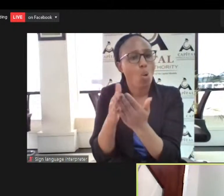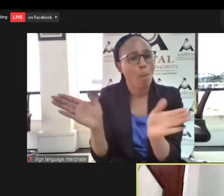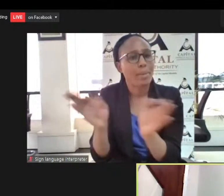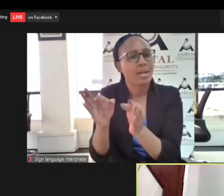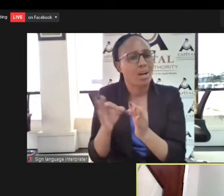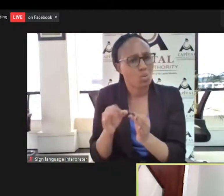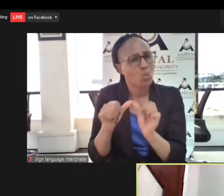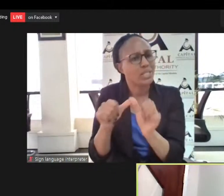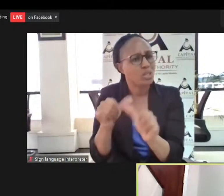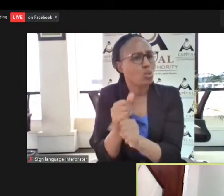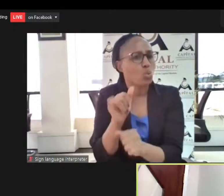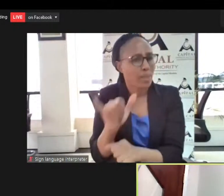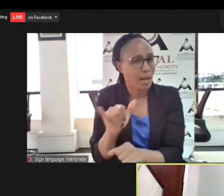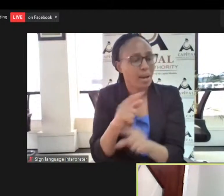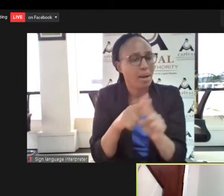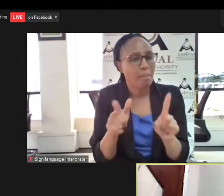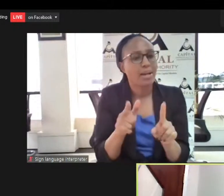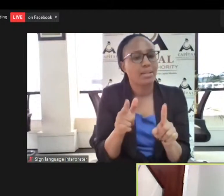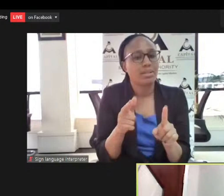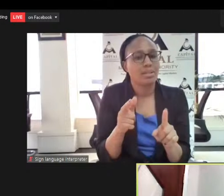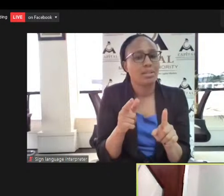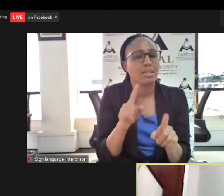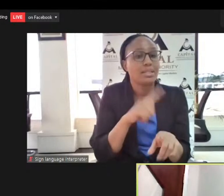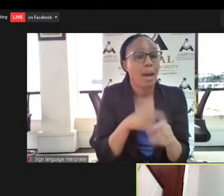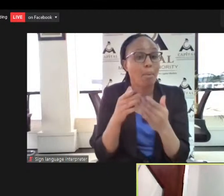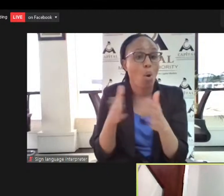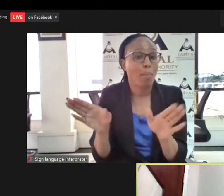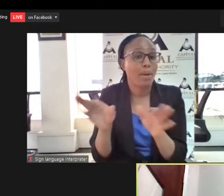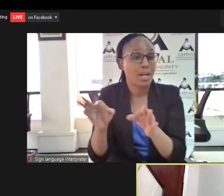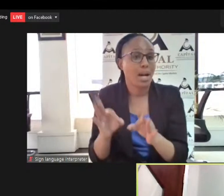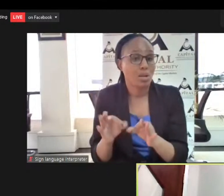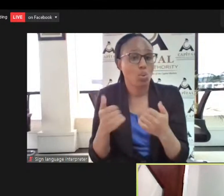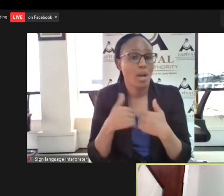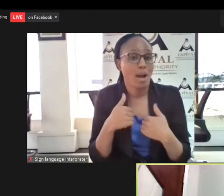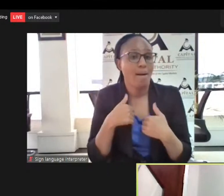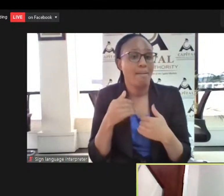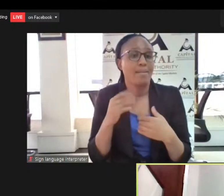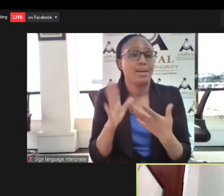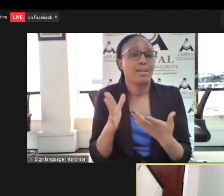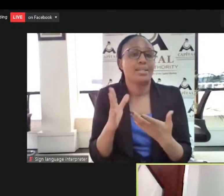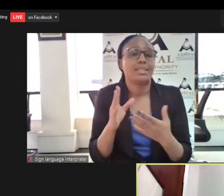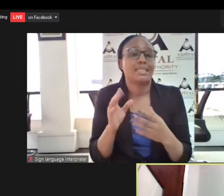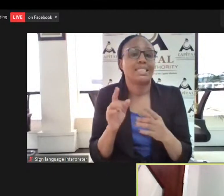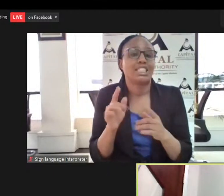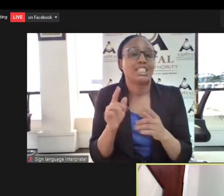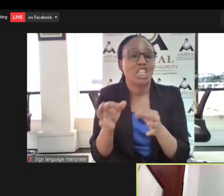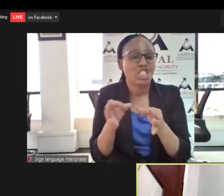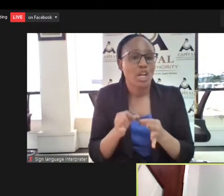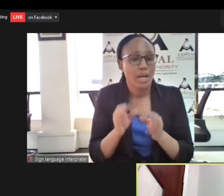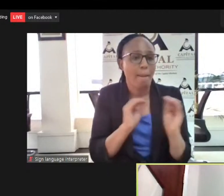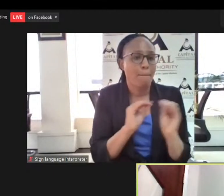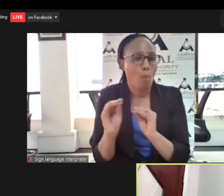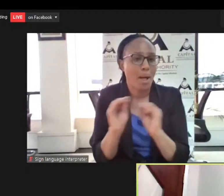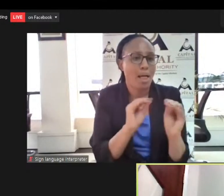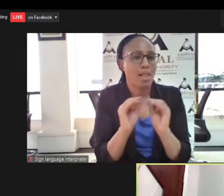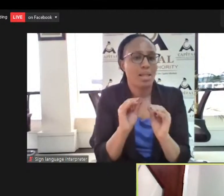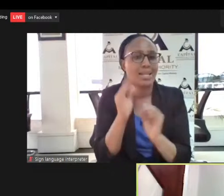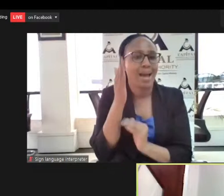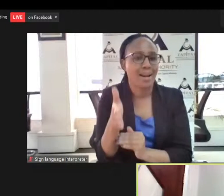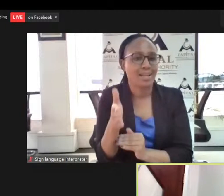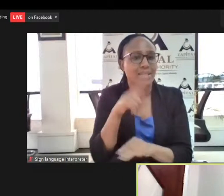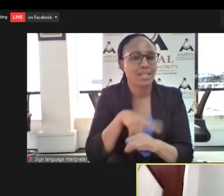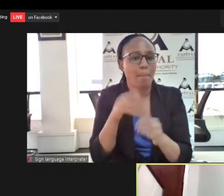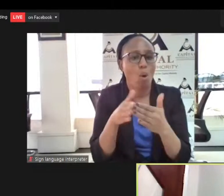but there's once you've opened the account, there's something they call Treasury Mobile Direct. Once you've opened the account,